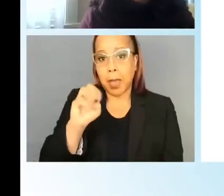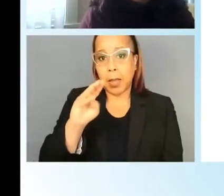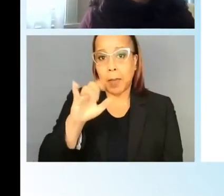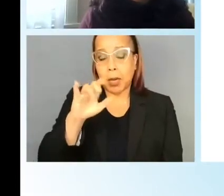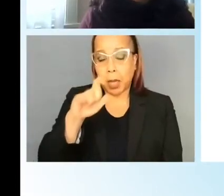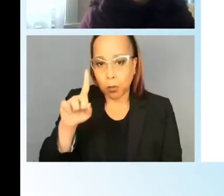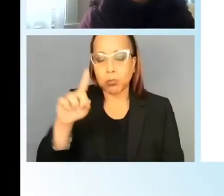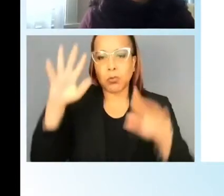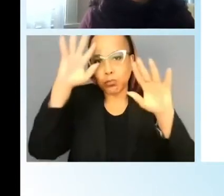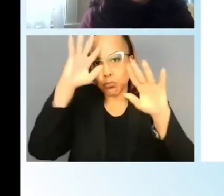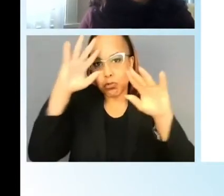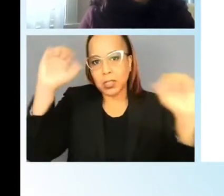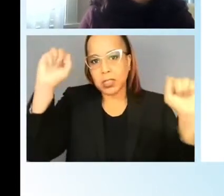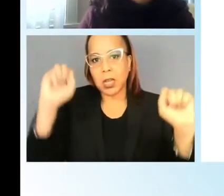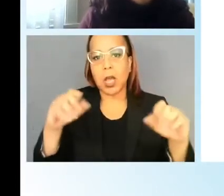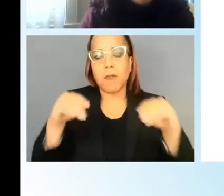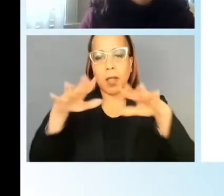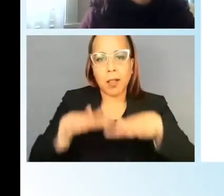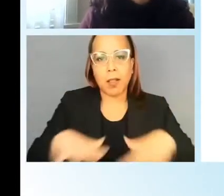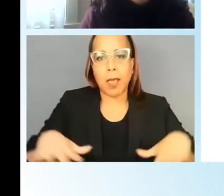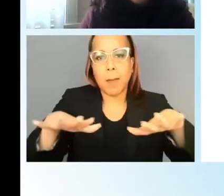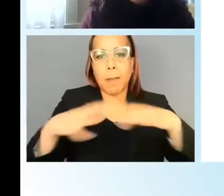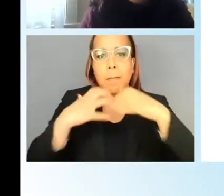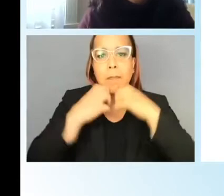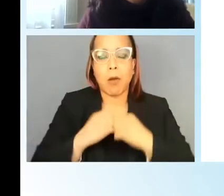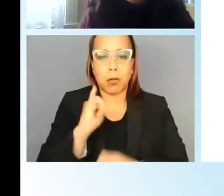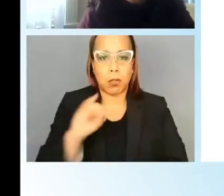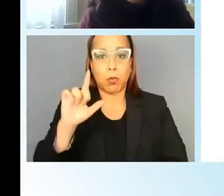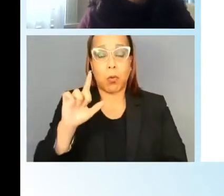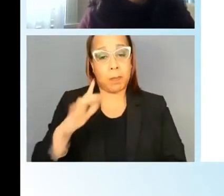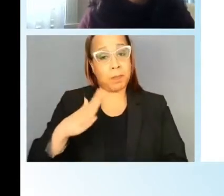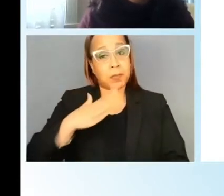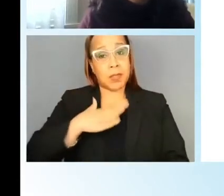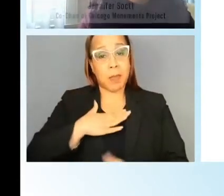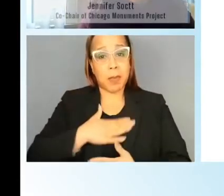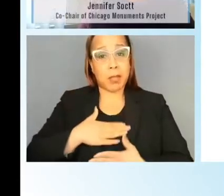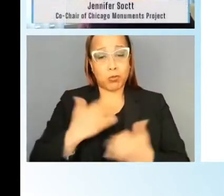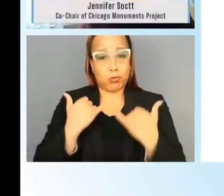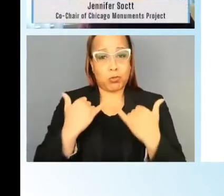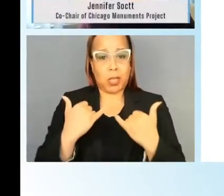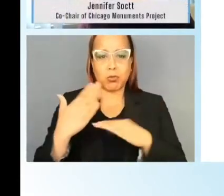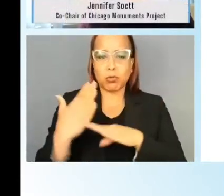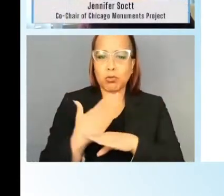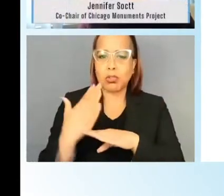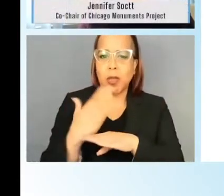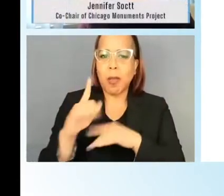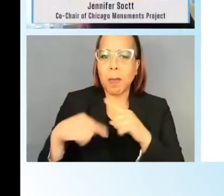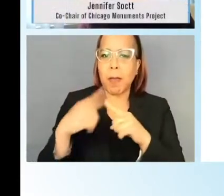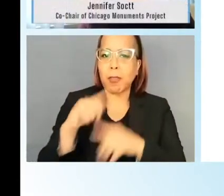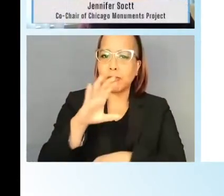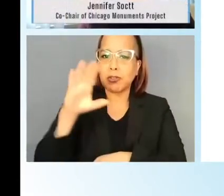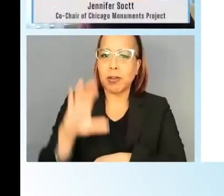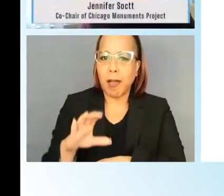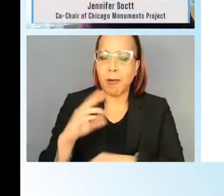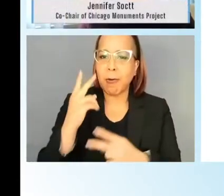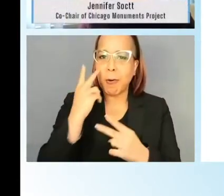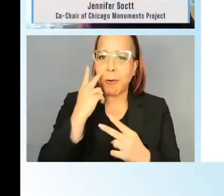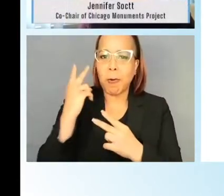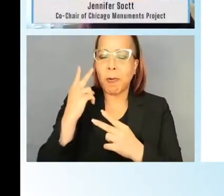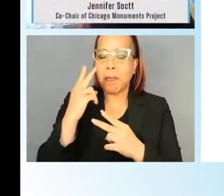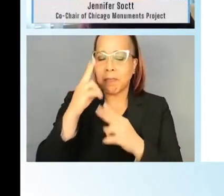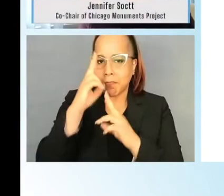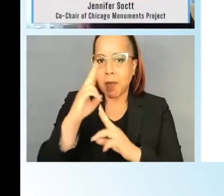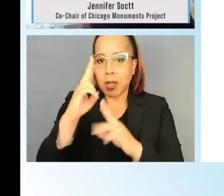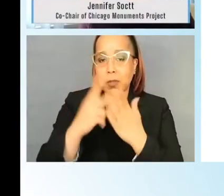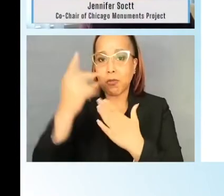and CEO of Landmark Illinois. It is my pleasure today to share a little bit about the Chicago Monuments Project and to introduce